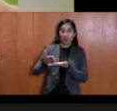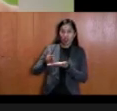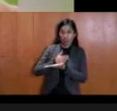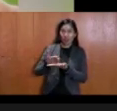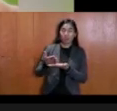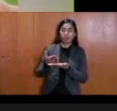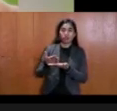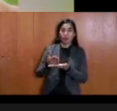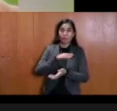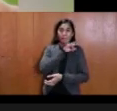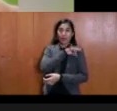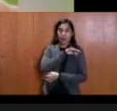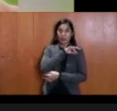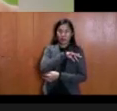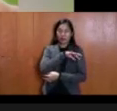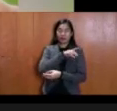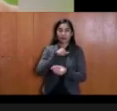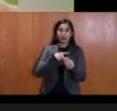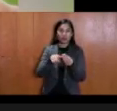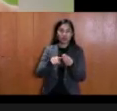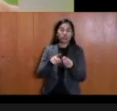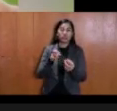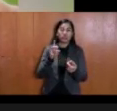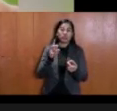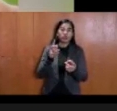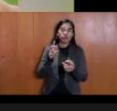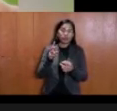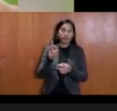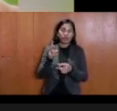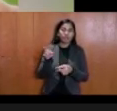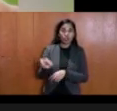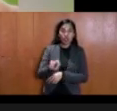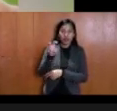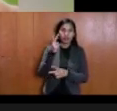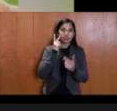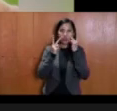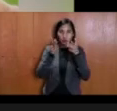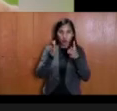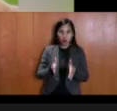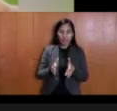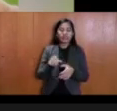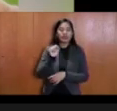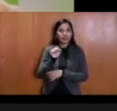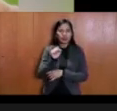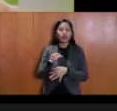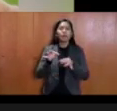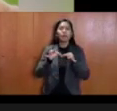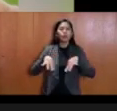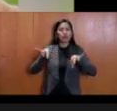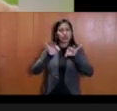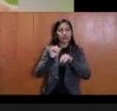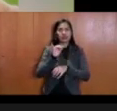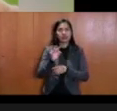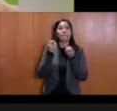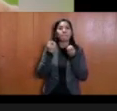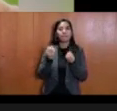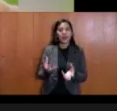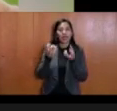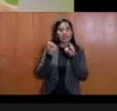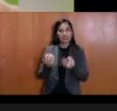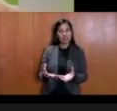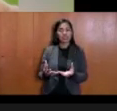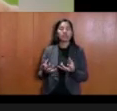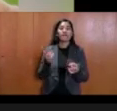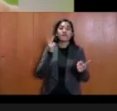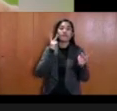not talking about just the volume. Yes, volume is important, I agree. And I think given what we can